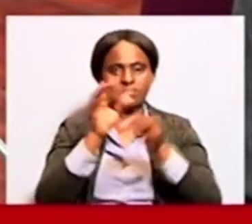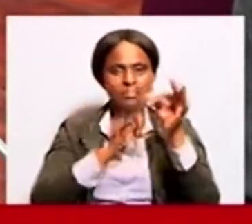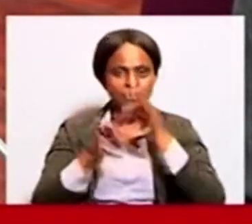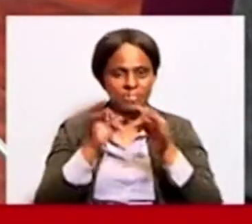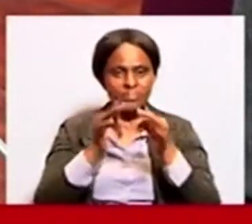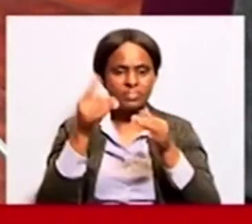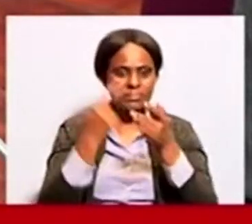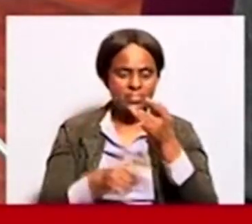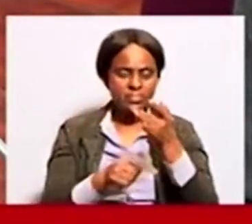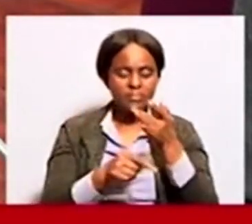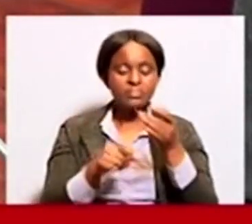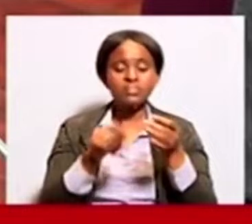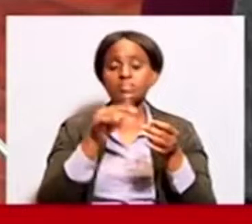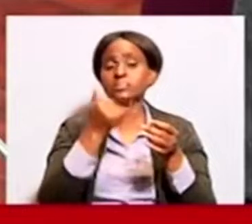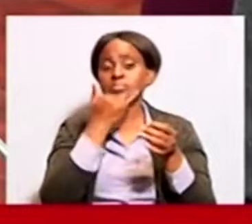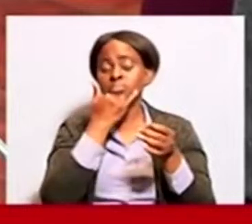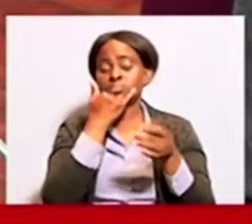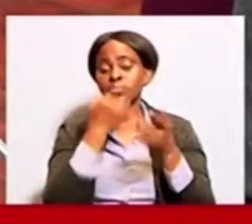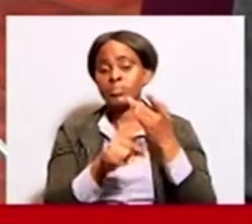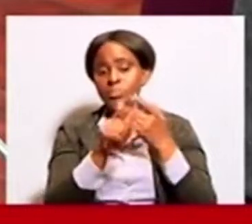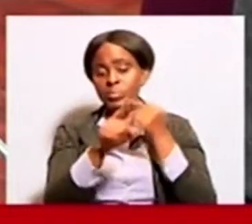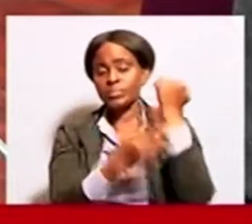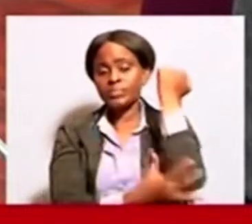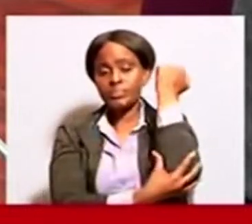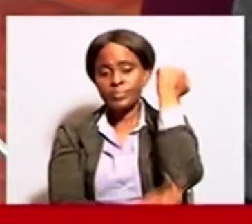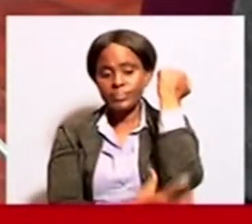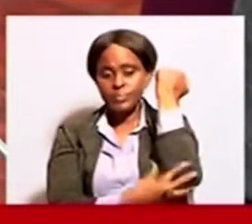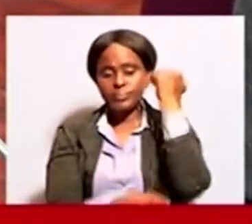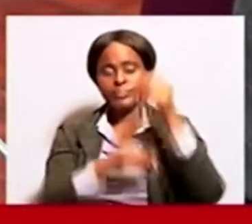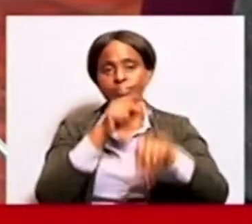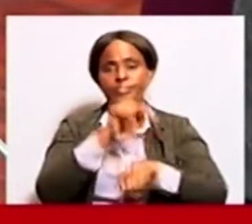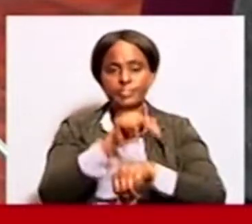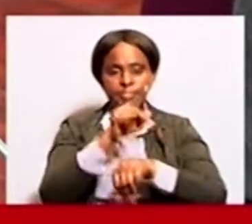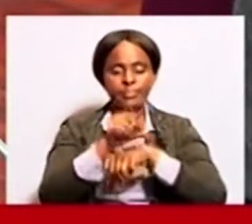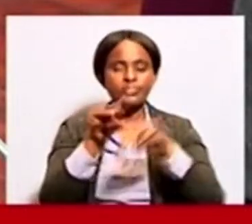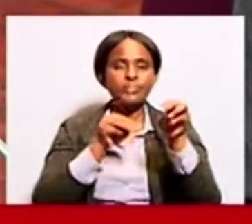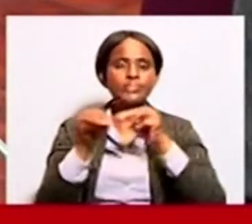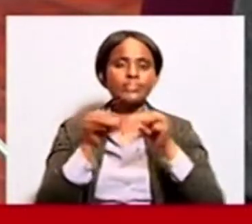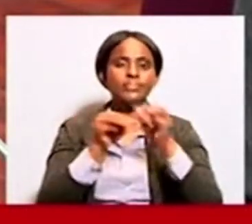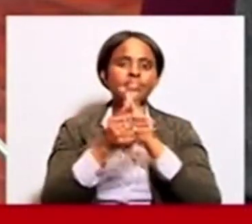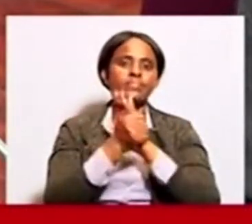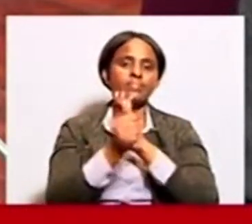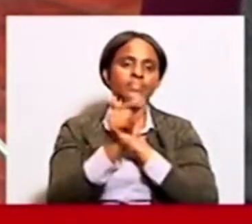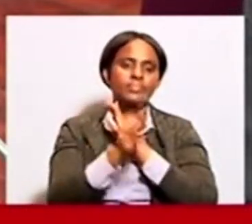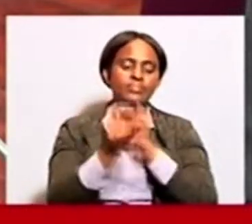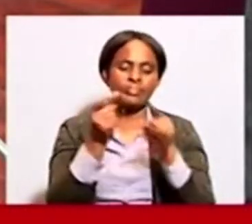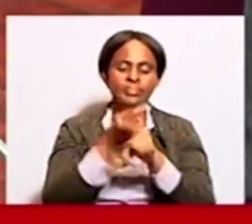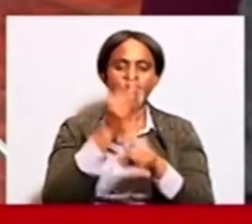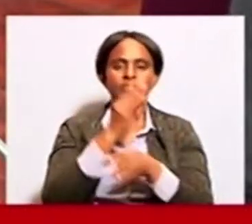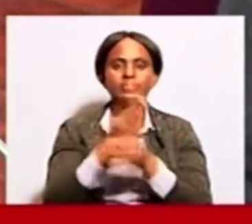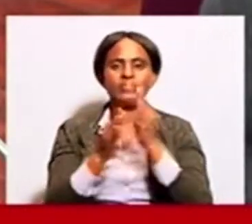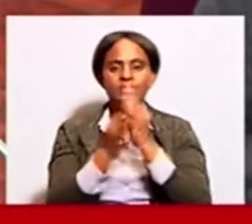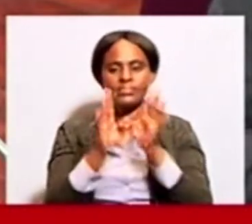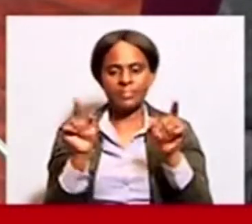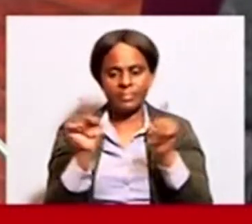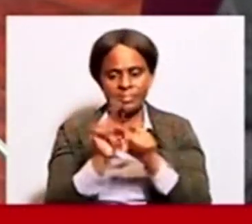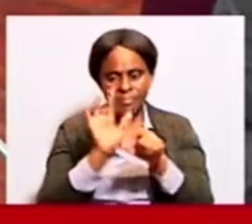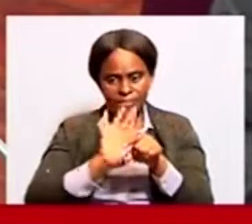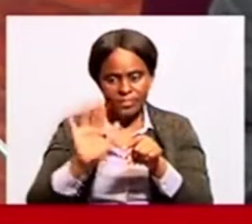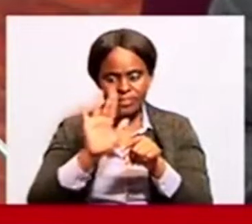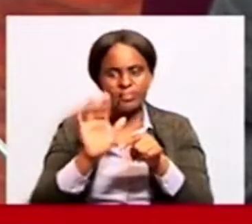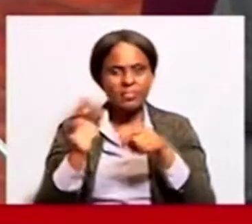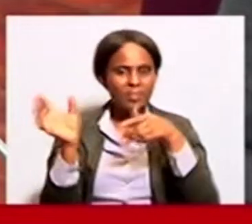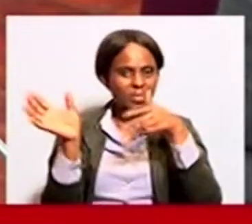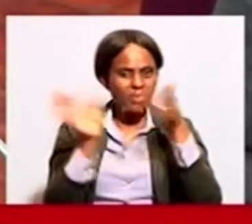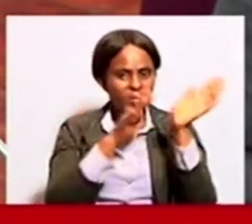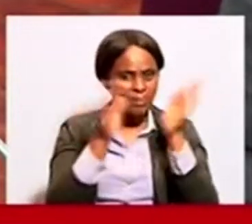cause for the query was due to poor project management skills by the contractor and the adverse